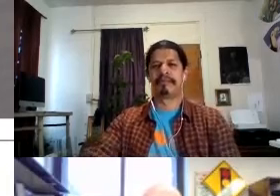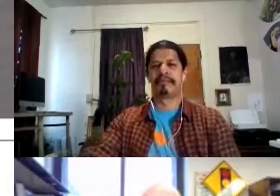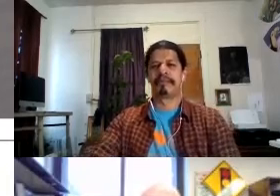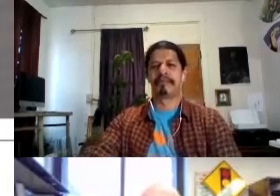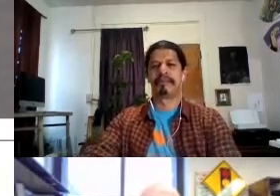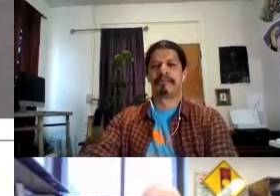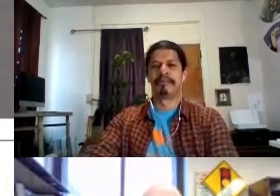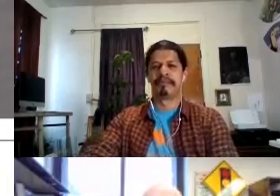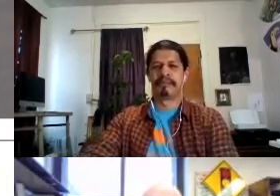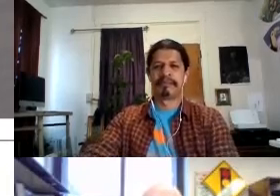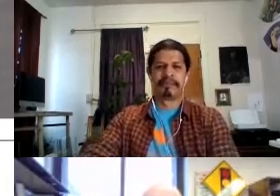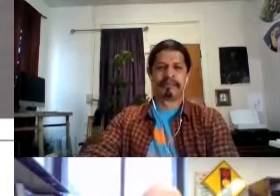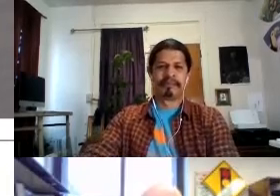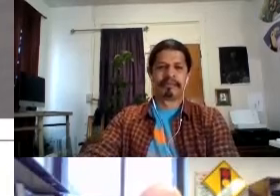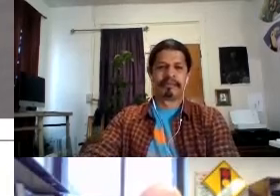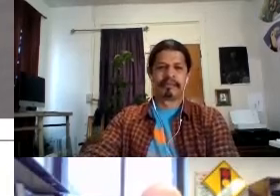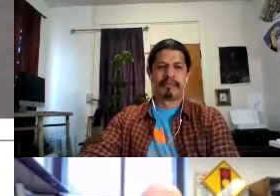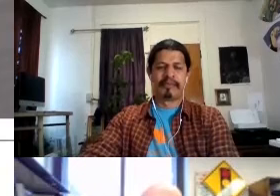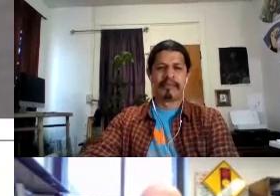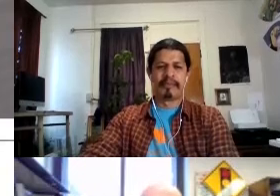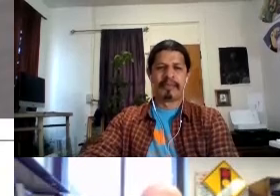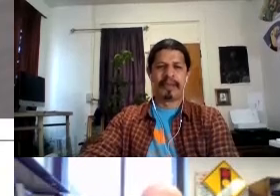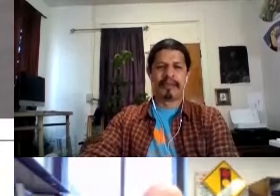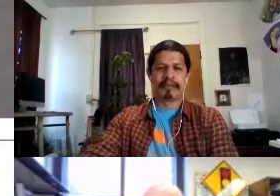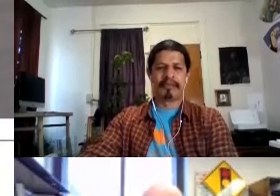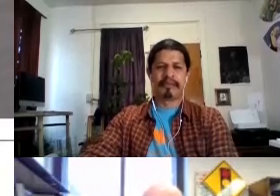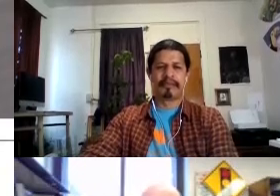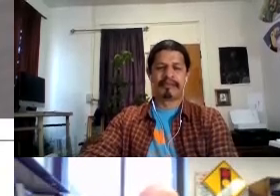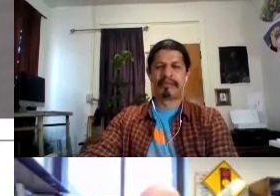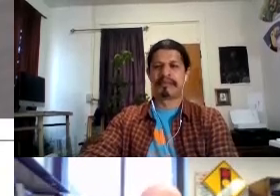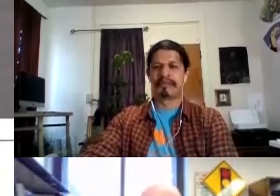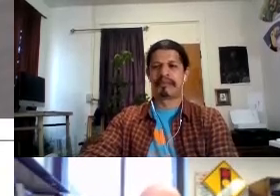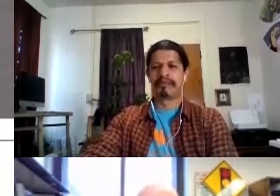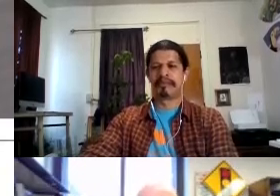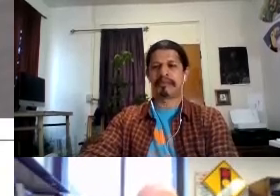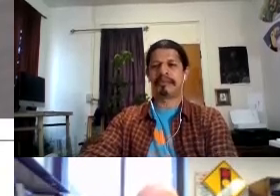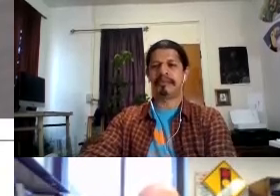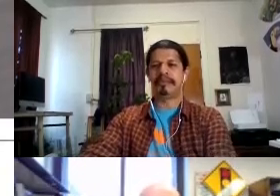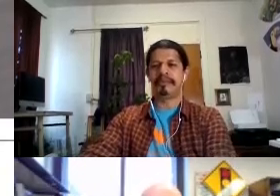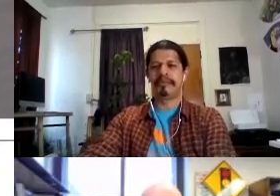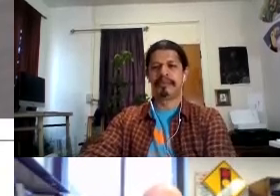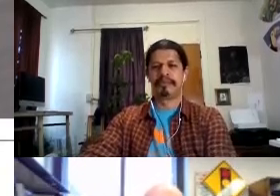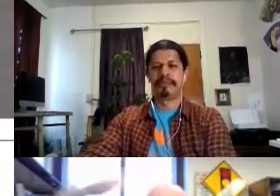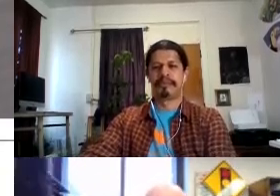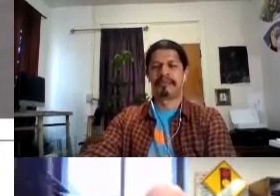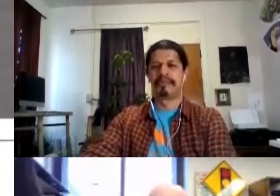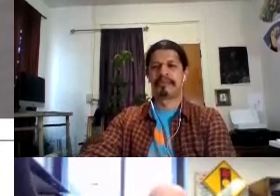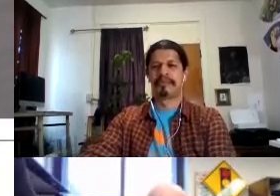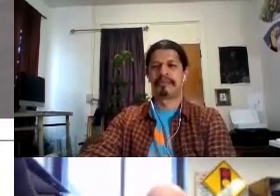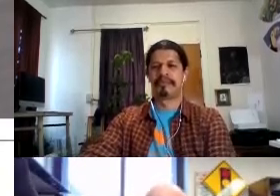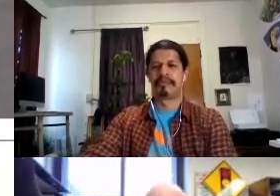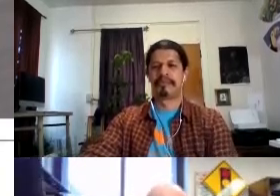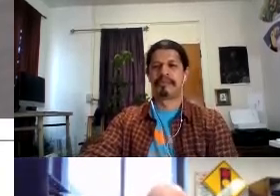delays that would be created by removing that left turn lane would in our opinion, it would increase at least